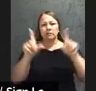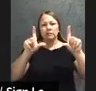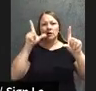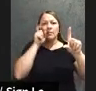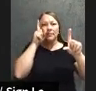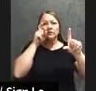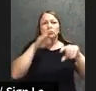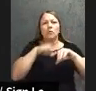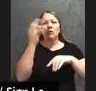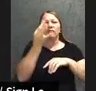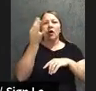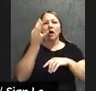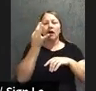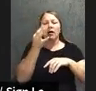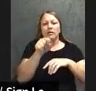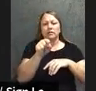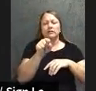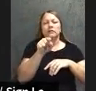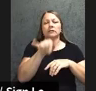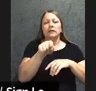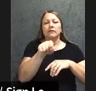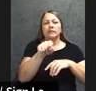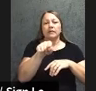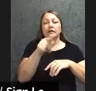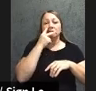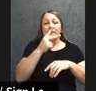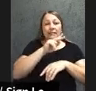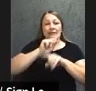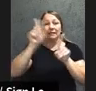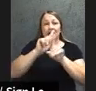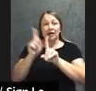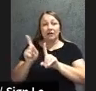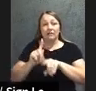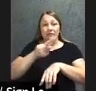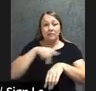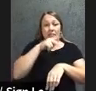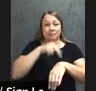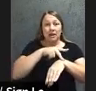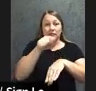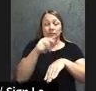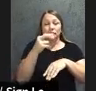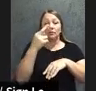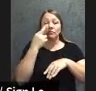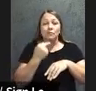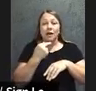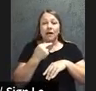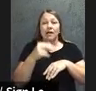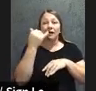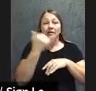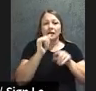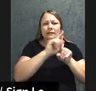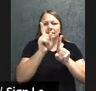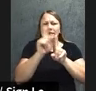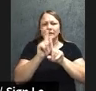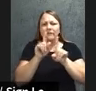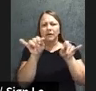see parishes in the red are at high level, orange are at a substantial level, yellow are in the moderate, and you see